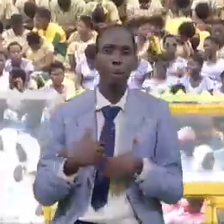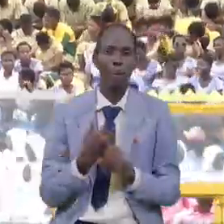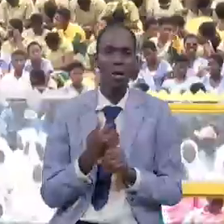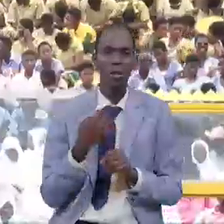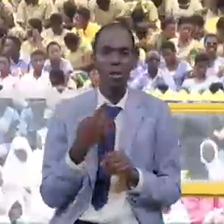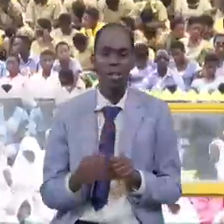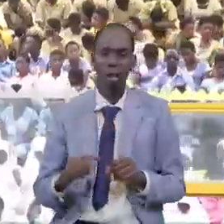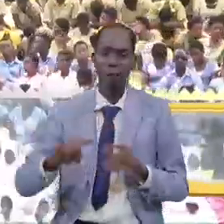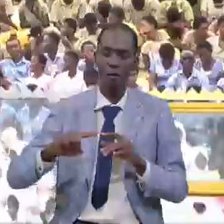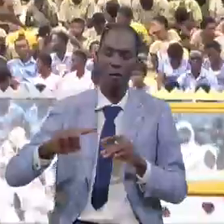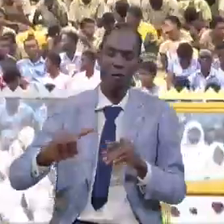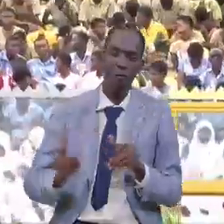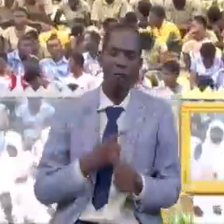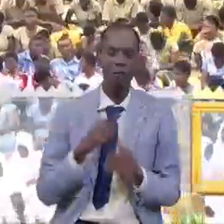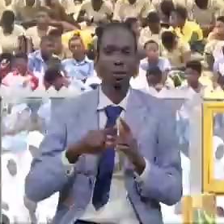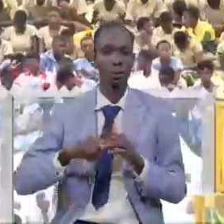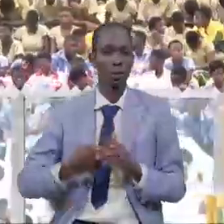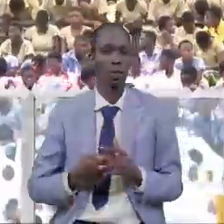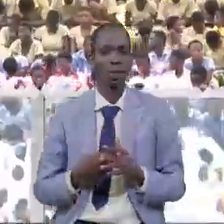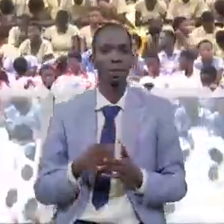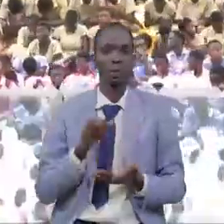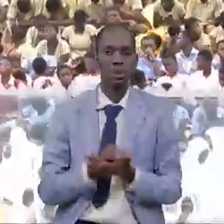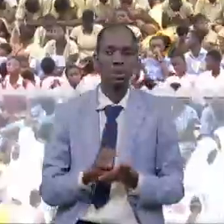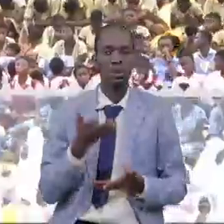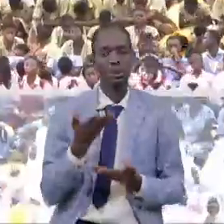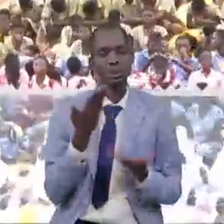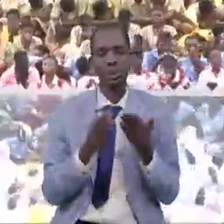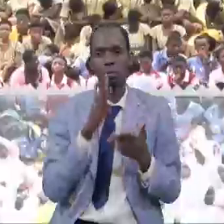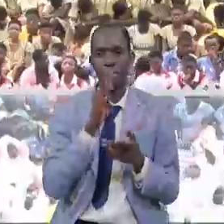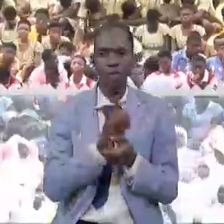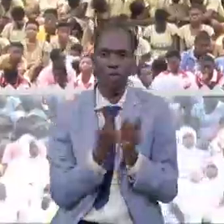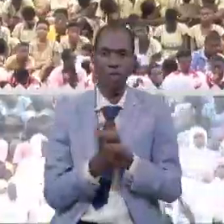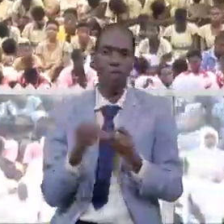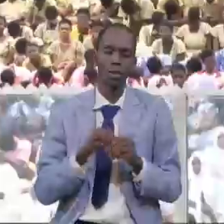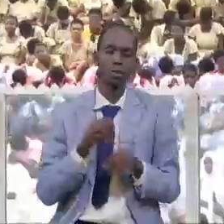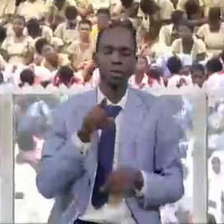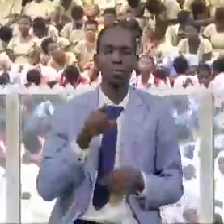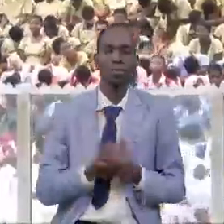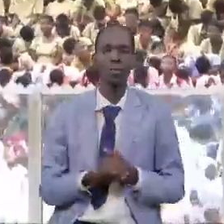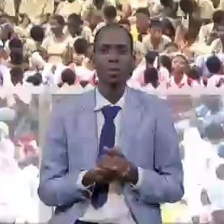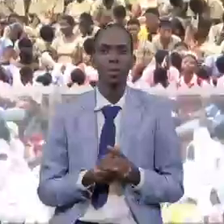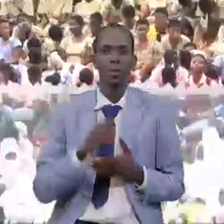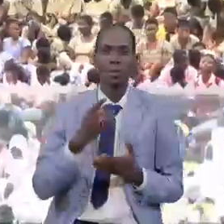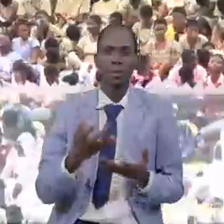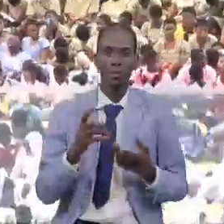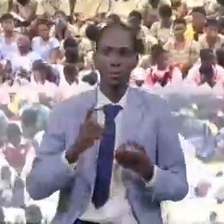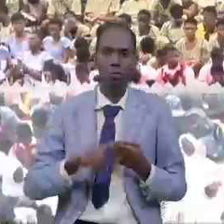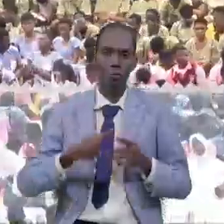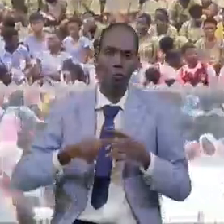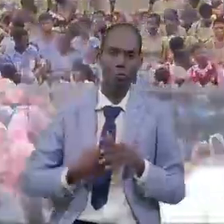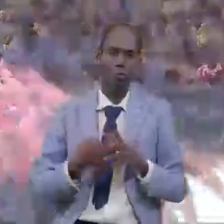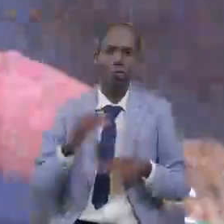the change in you. You want to begin at the right level so